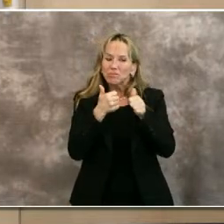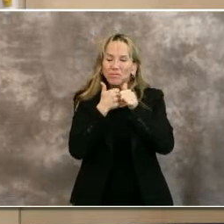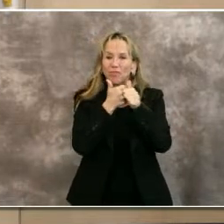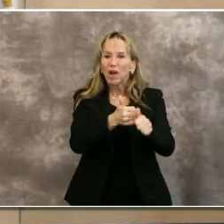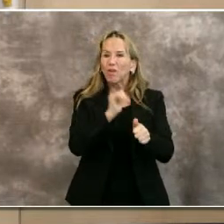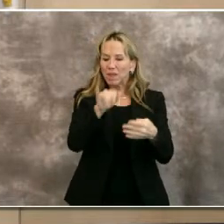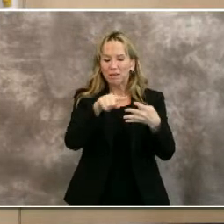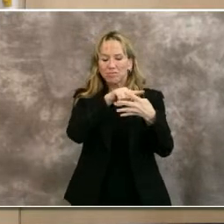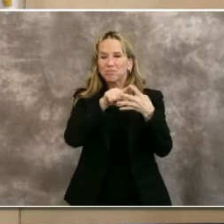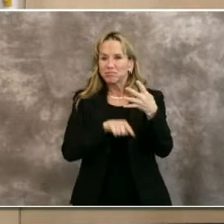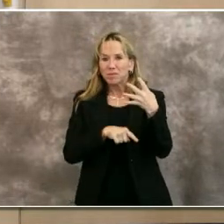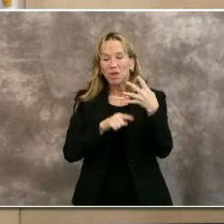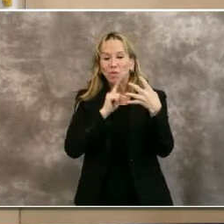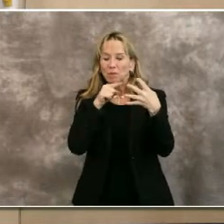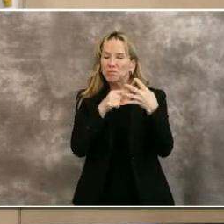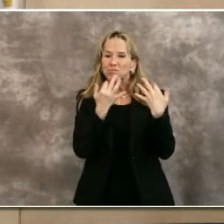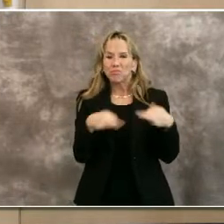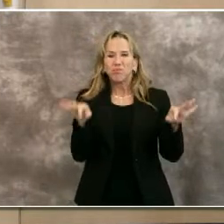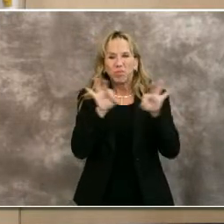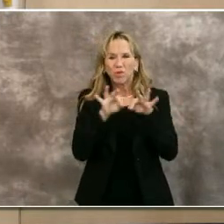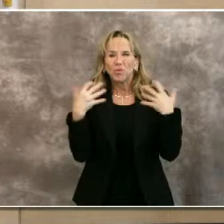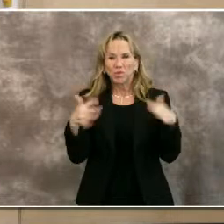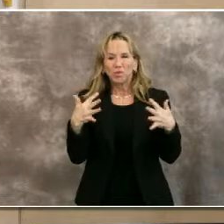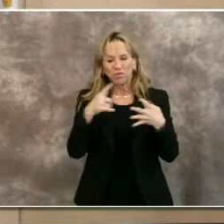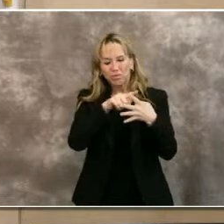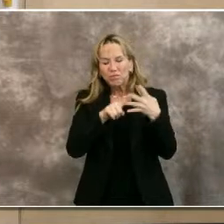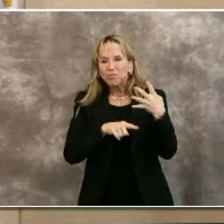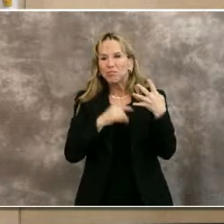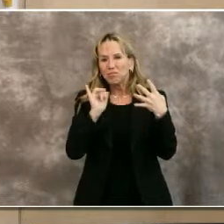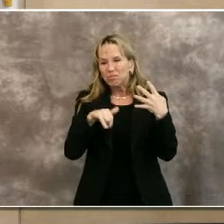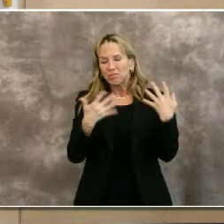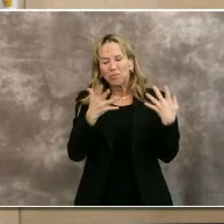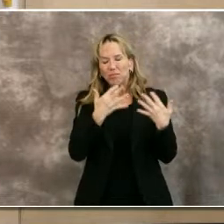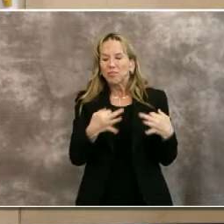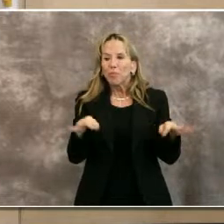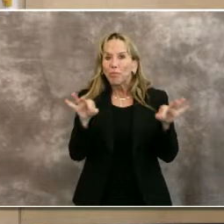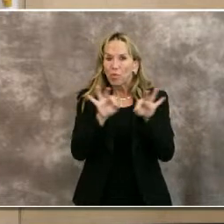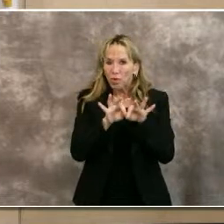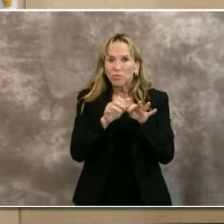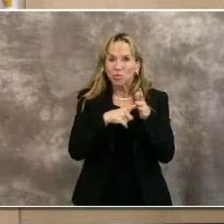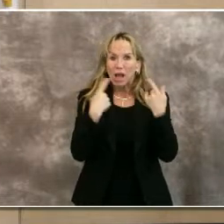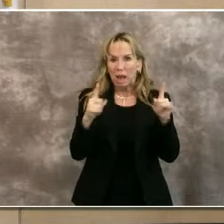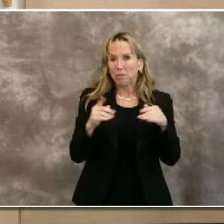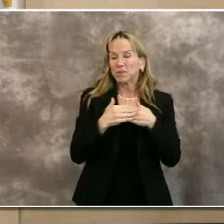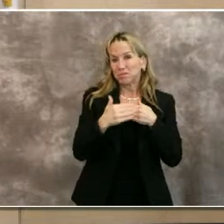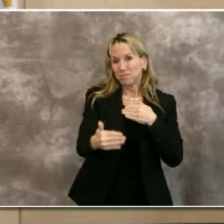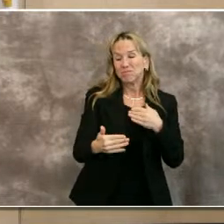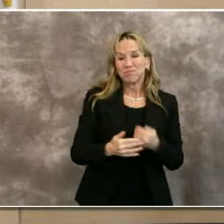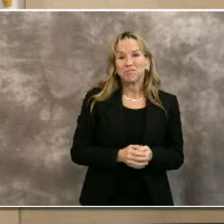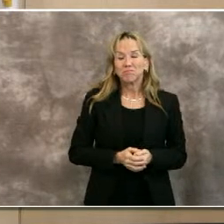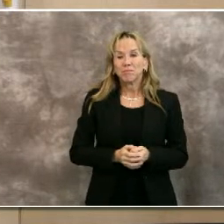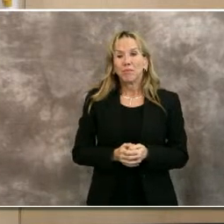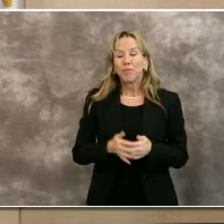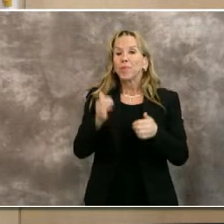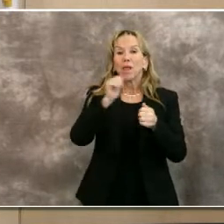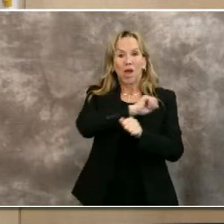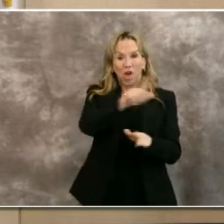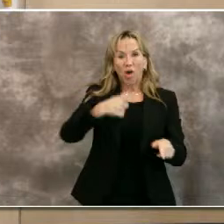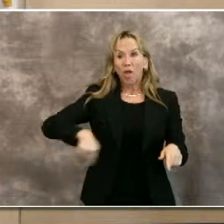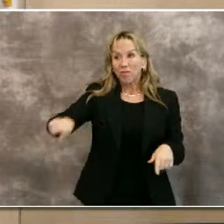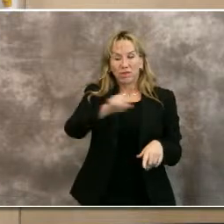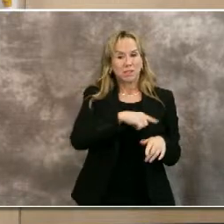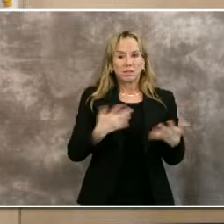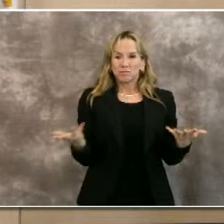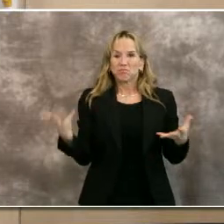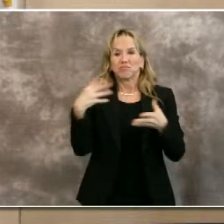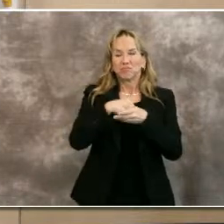4 core strategies will be very crucial. Each one of us has an important role to play,